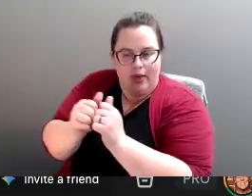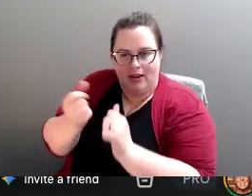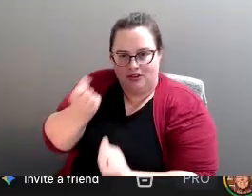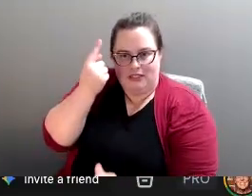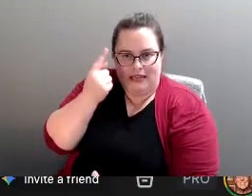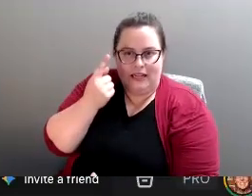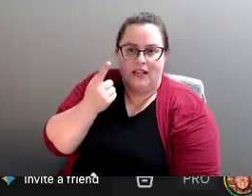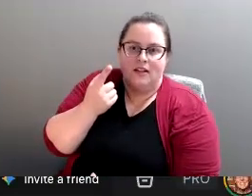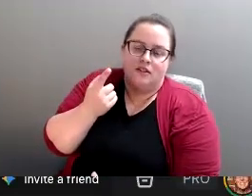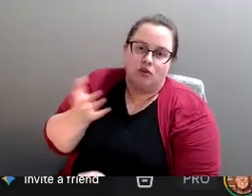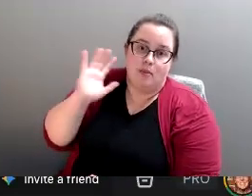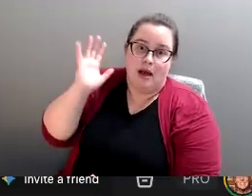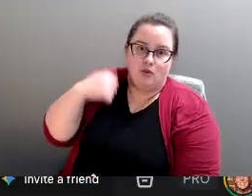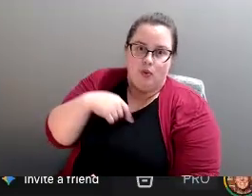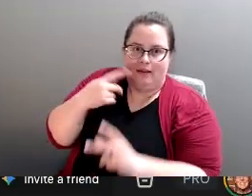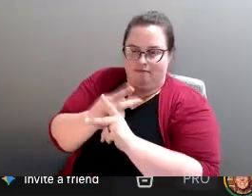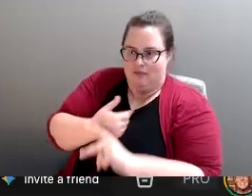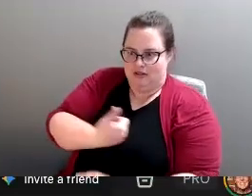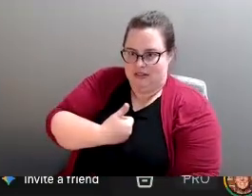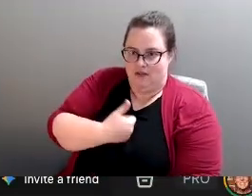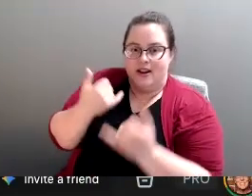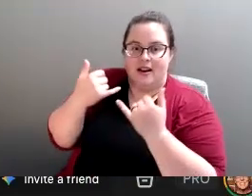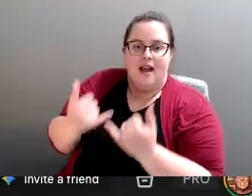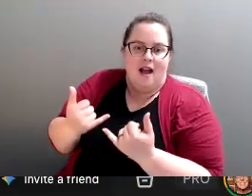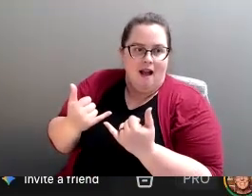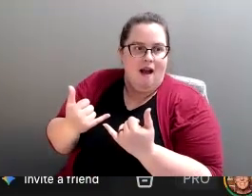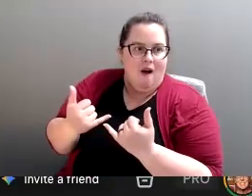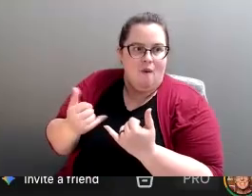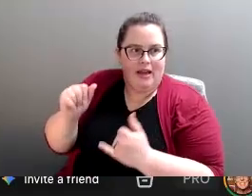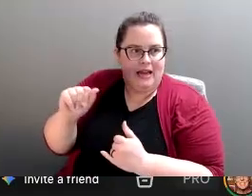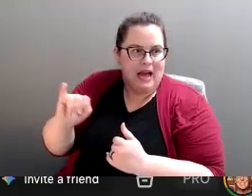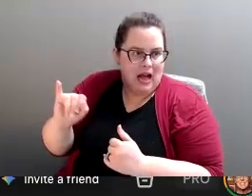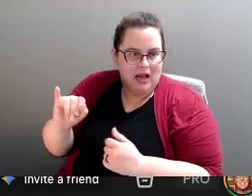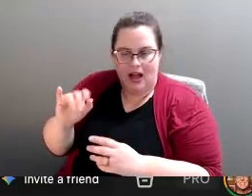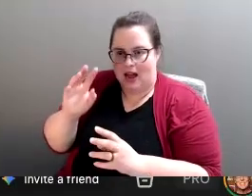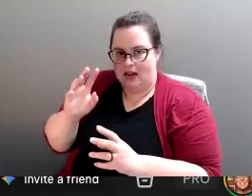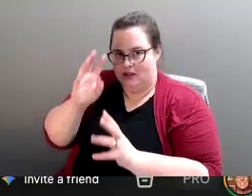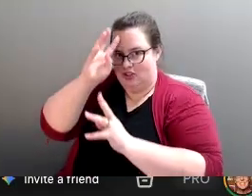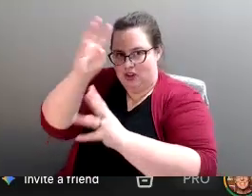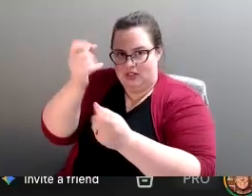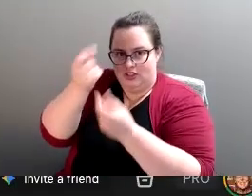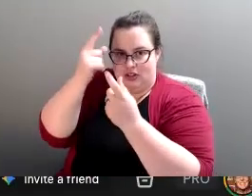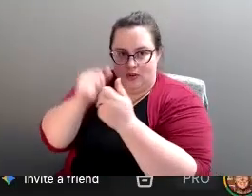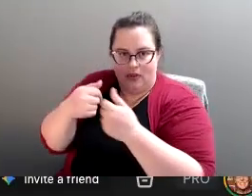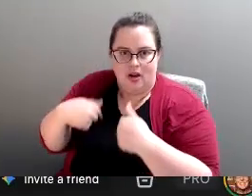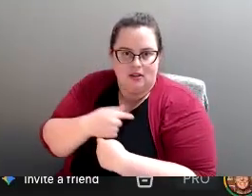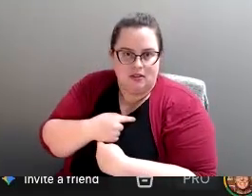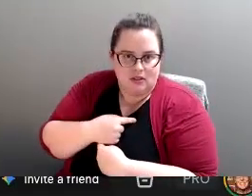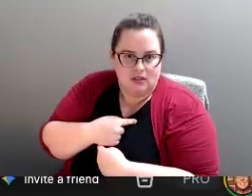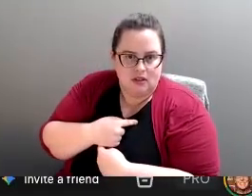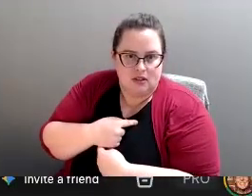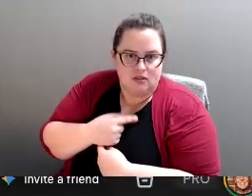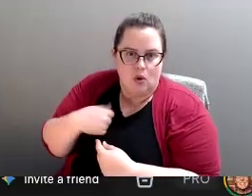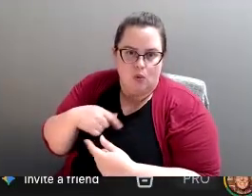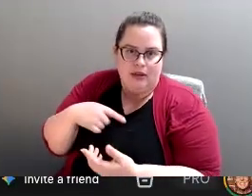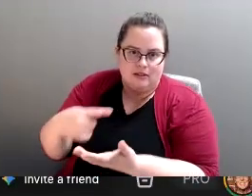in the past, we had to generate that understanding, but now today, AI generates understanding from all that information. So we just Yeah. dialogue